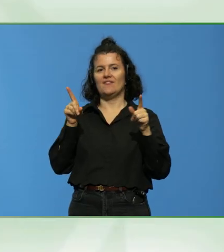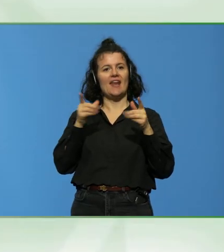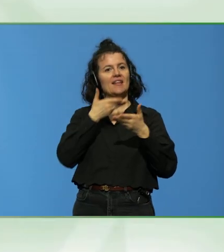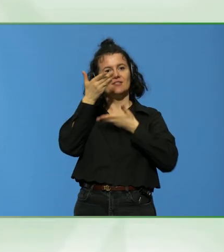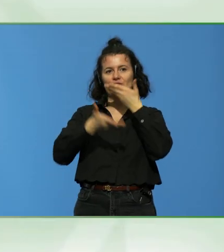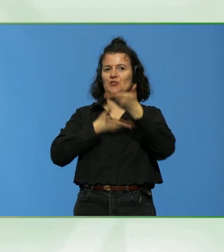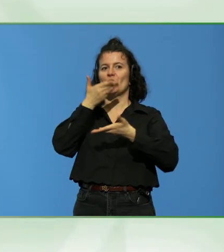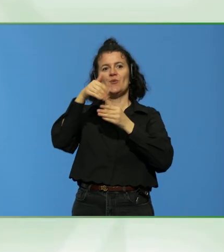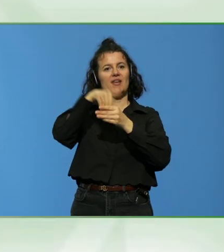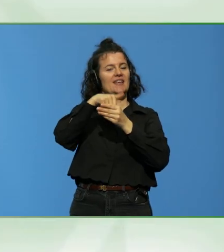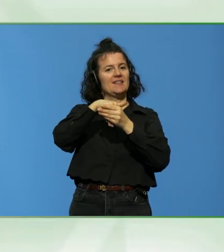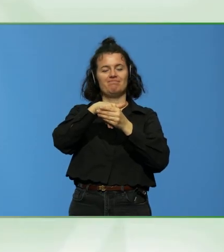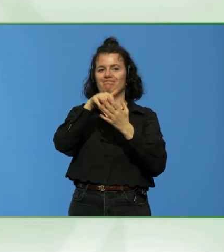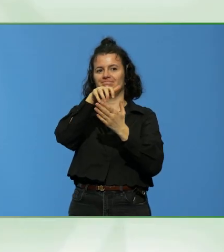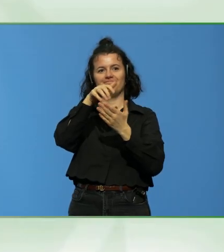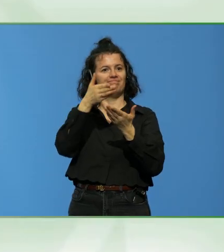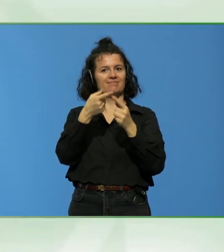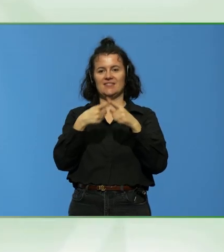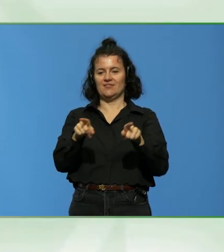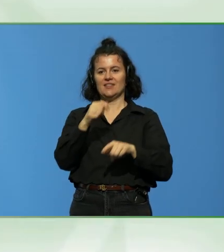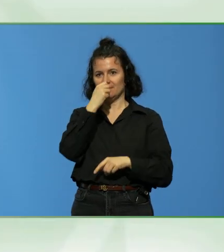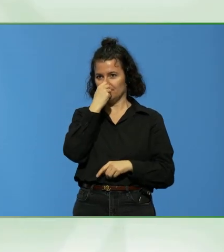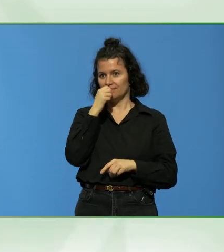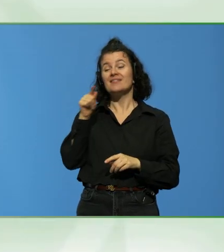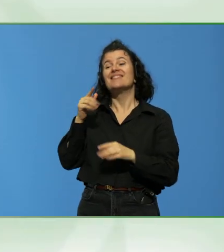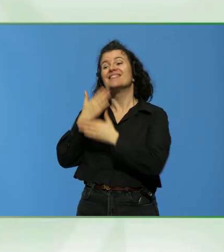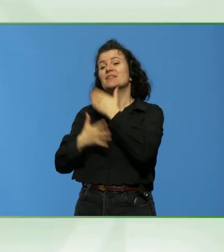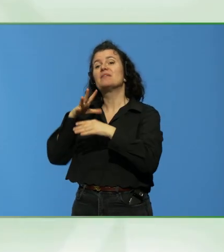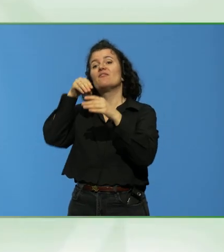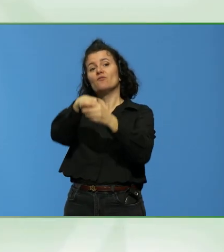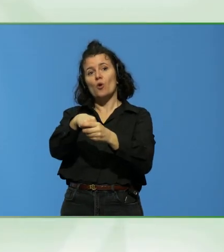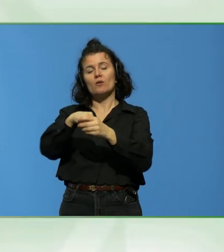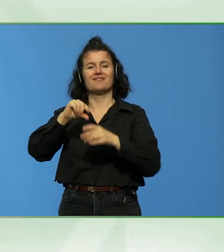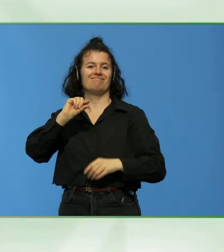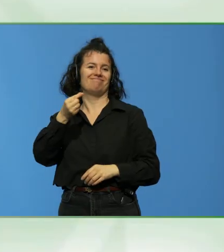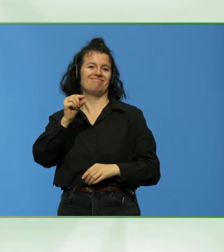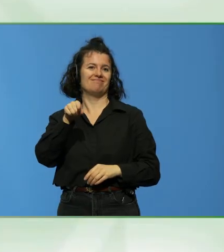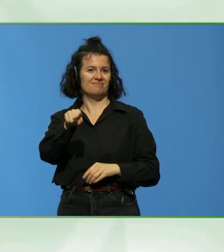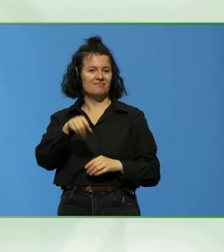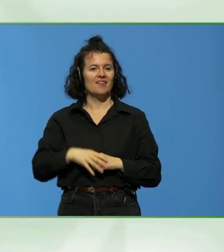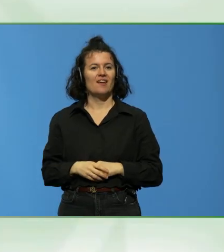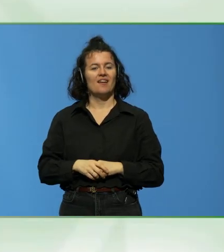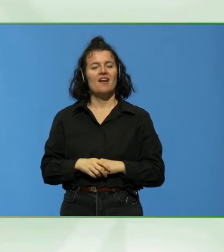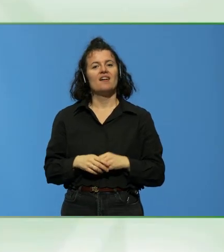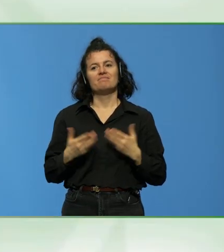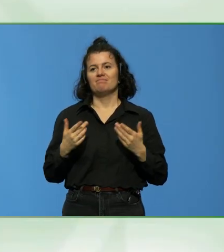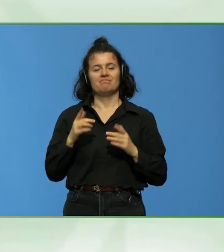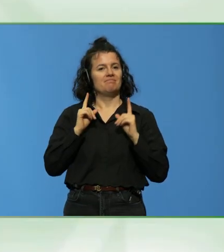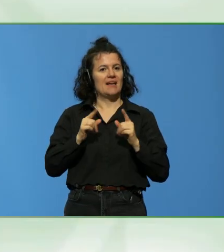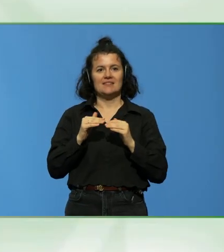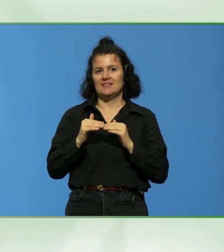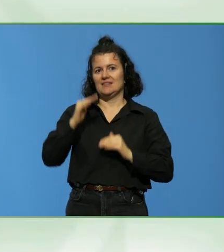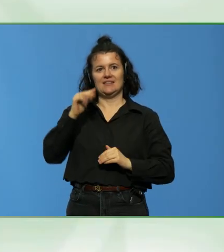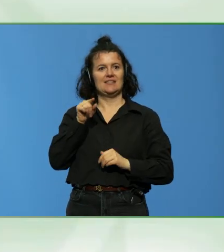and that's just not happening enough. We definitely need more authentic casting, and we need accessibility to be embedded